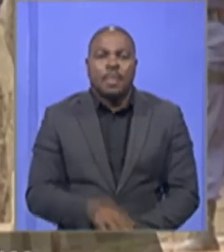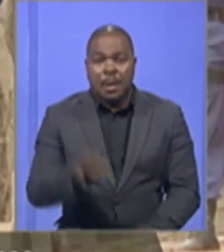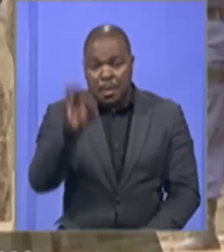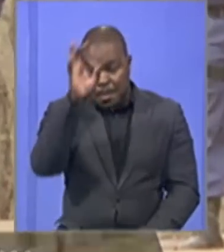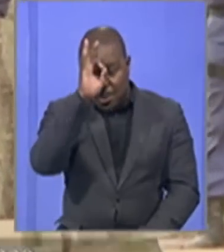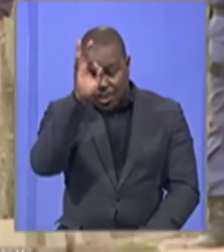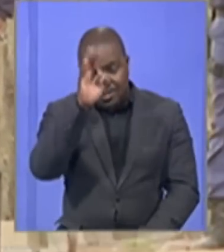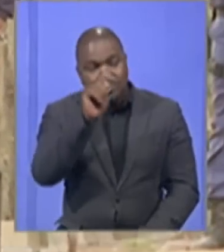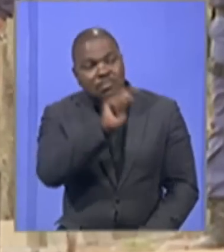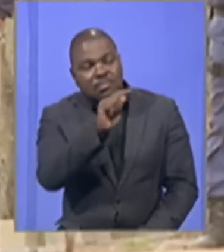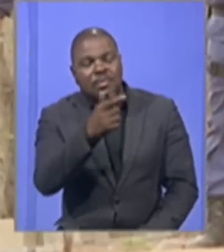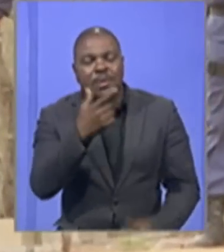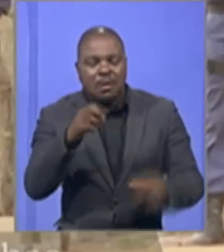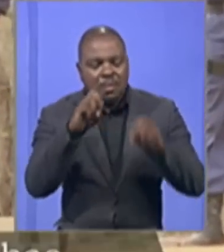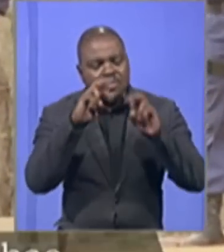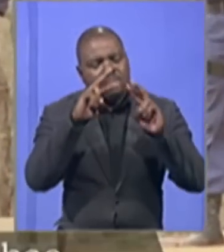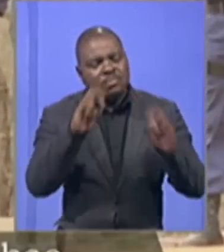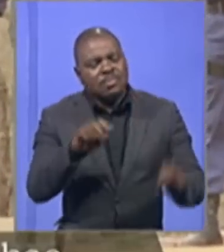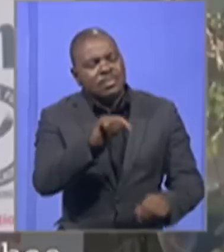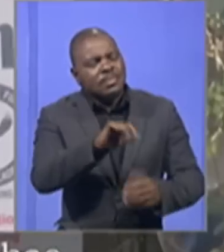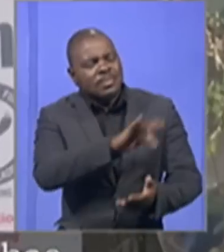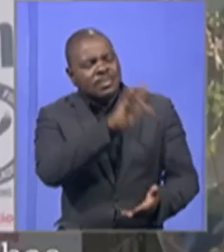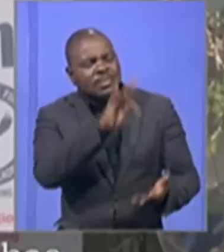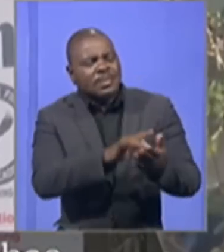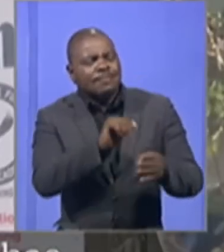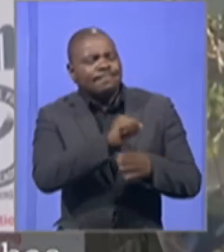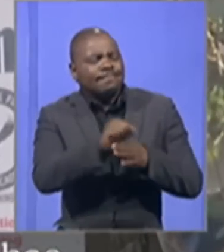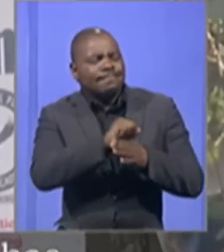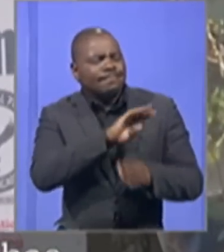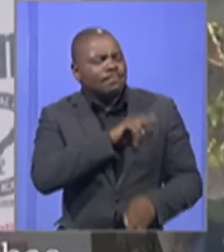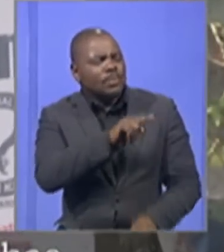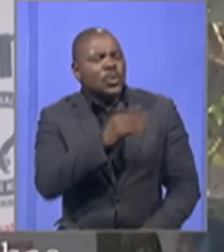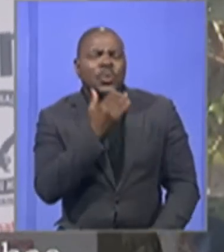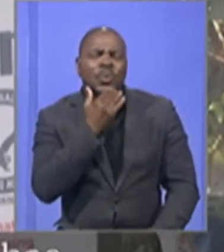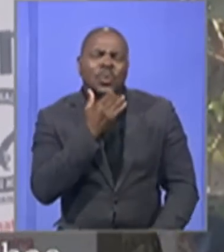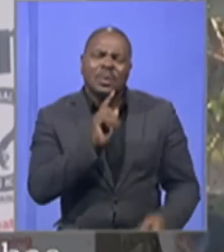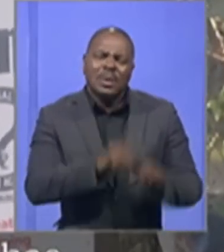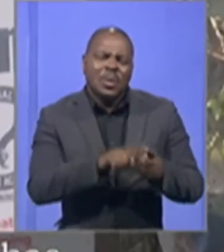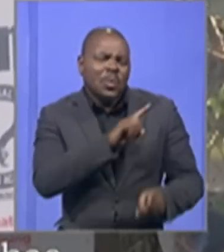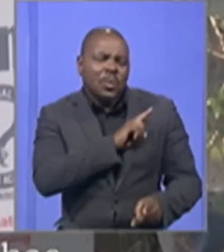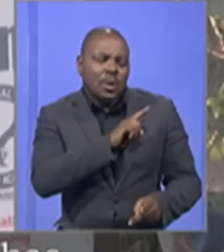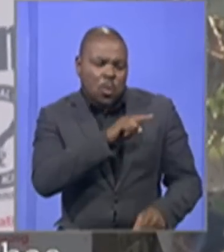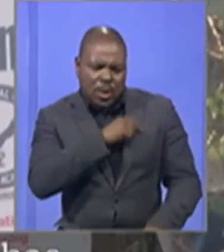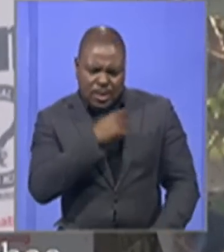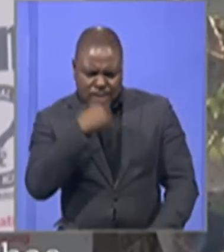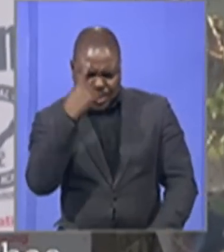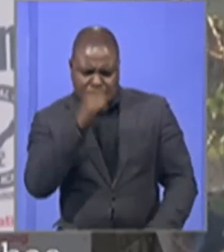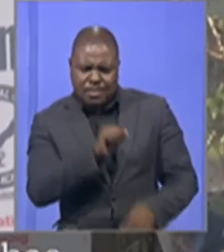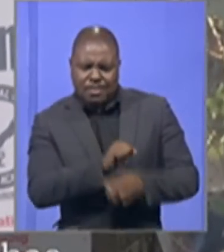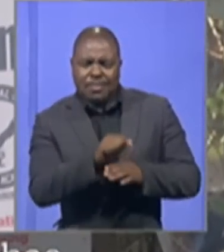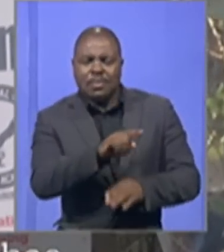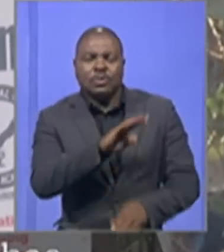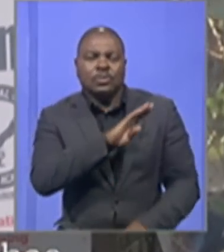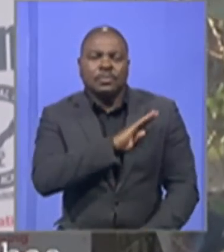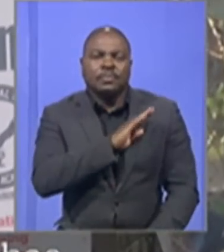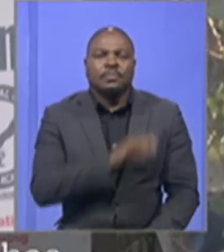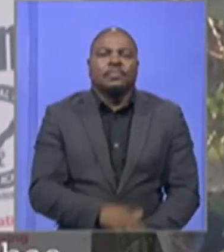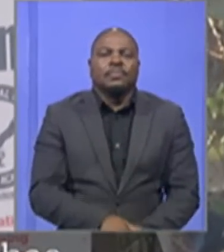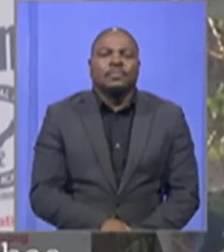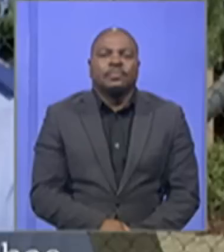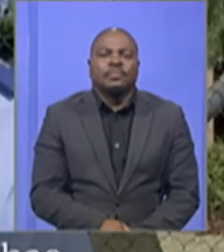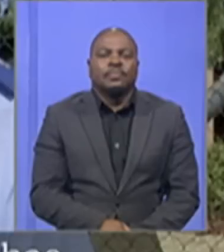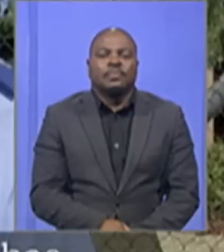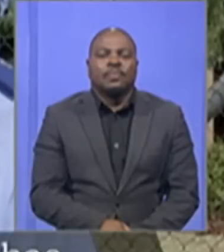sa lehae se ntse se fuputsa beng ba sebaka sa boikwetliso bo ho belelwang hore ke ba sesole. The chapter with regard